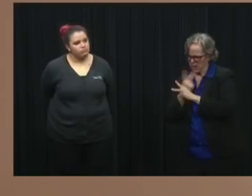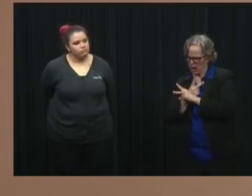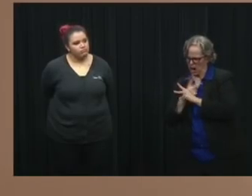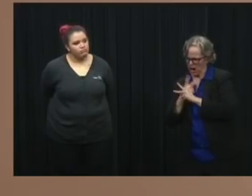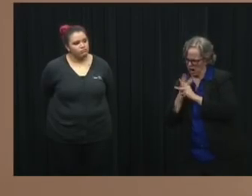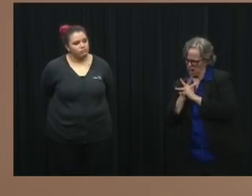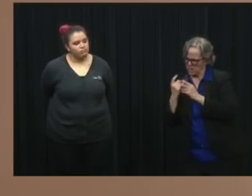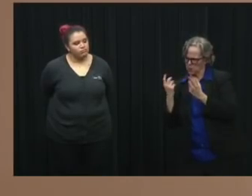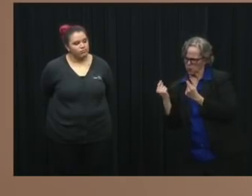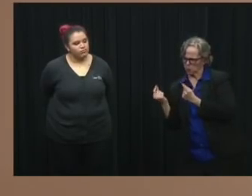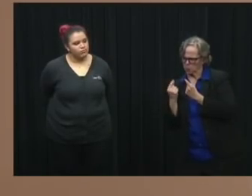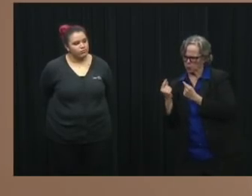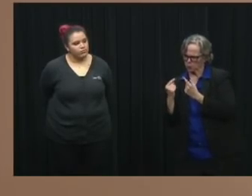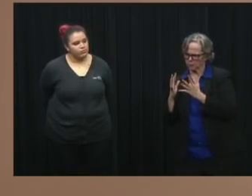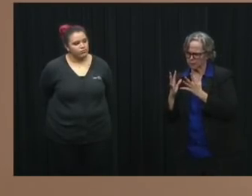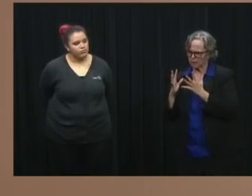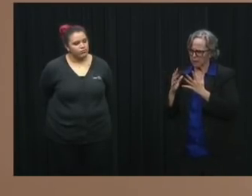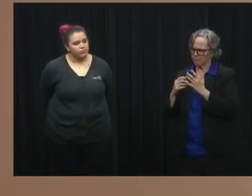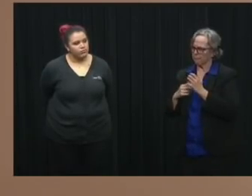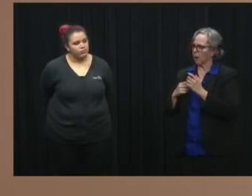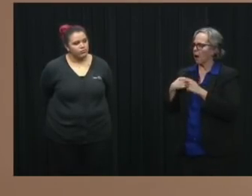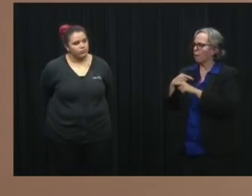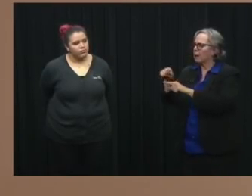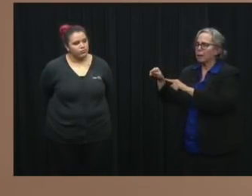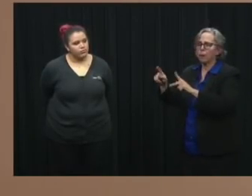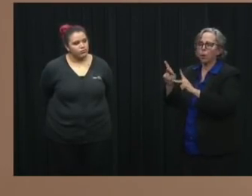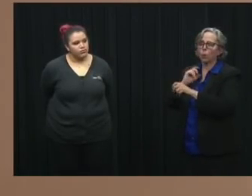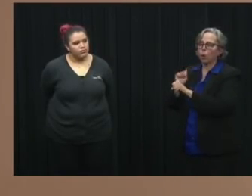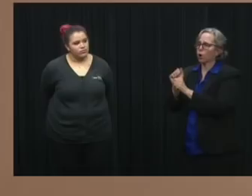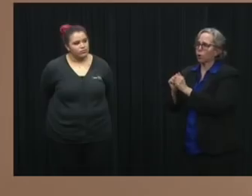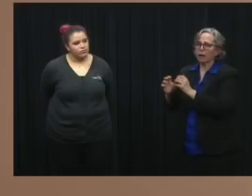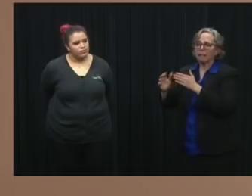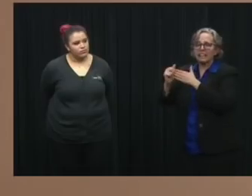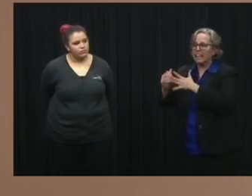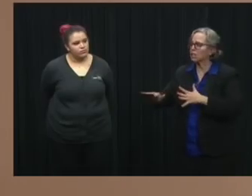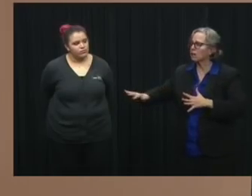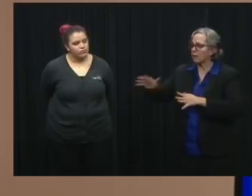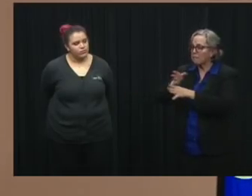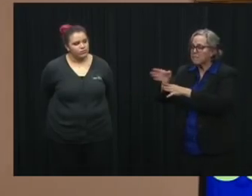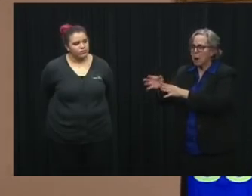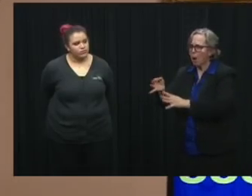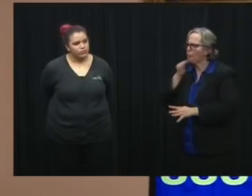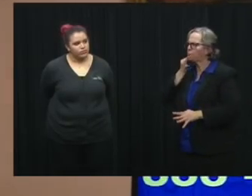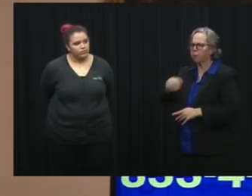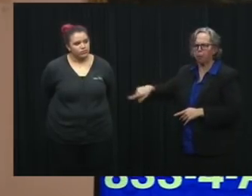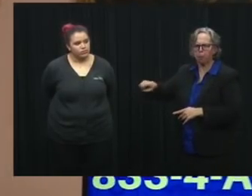the most amazing people and leaders in the field. Thank you. Thanks.